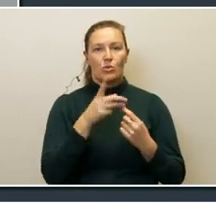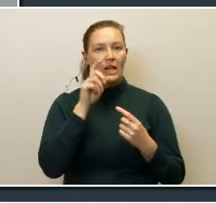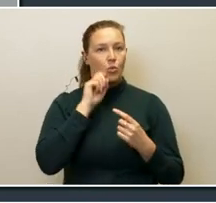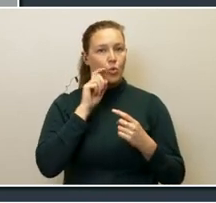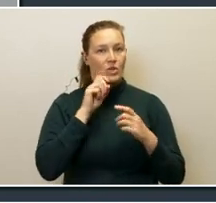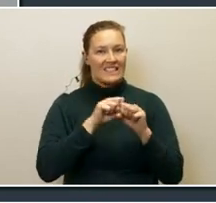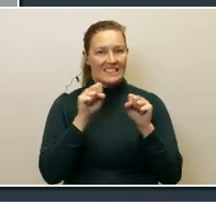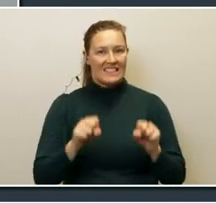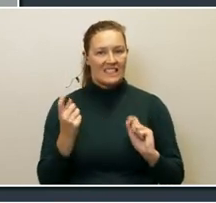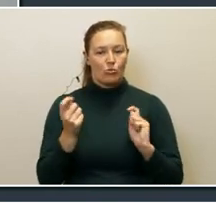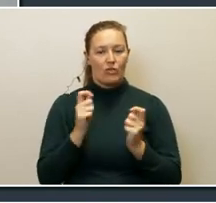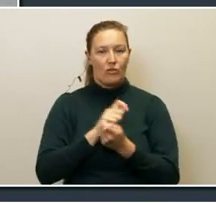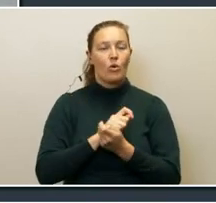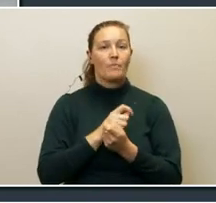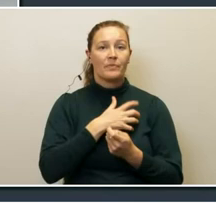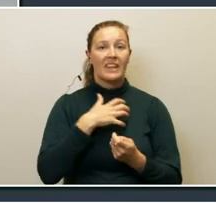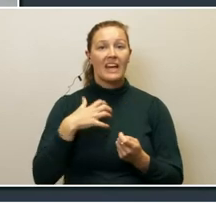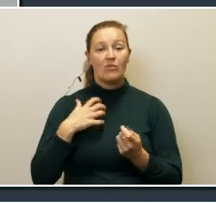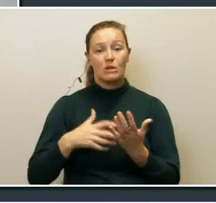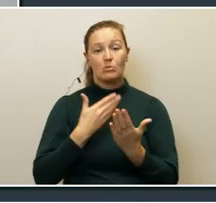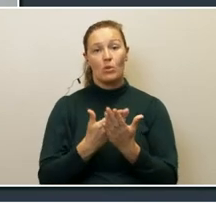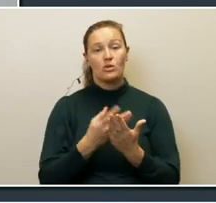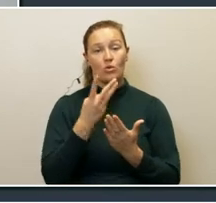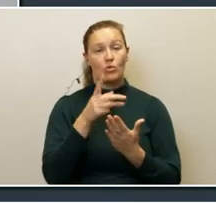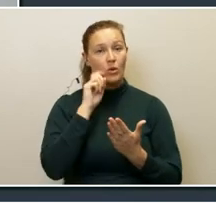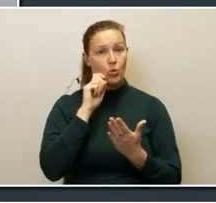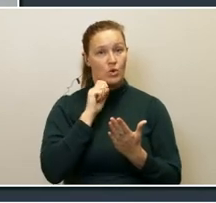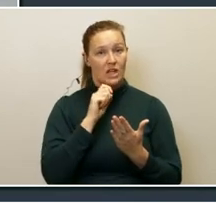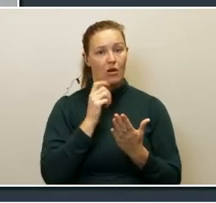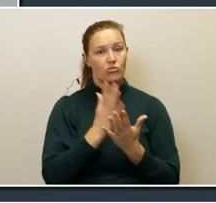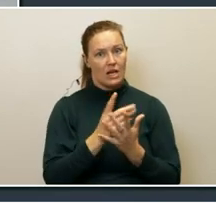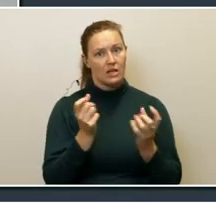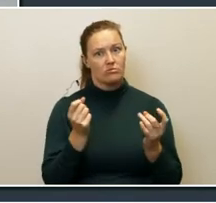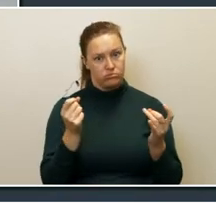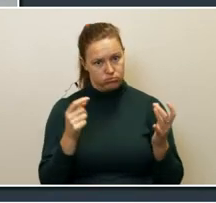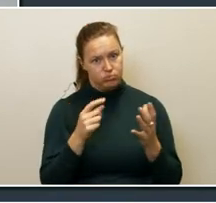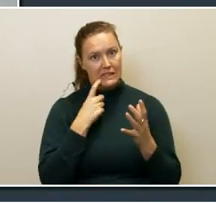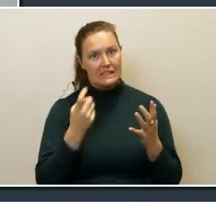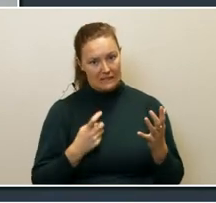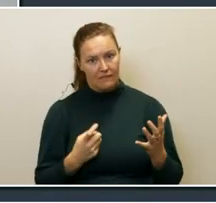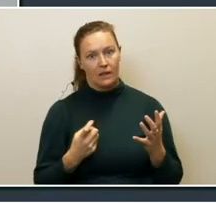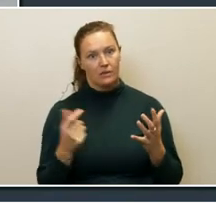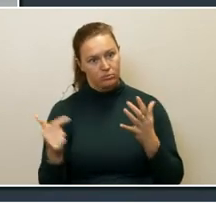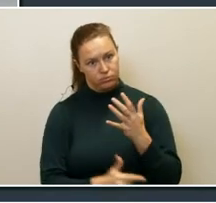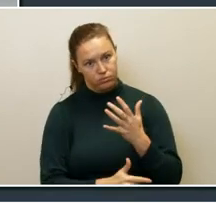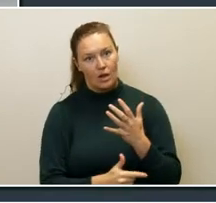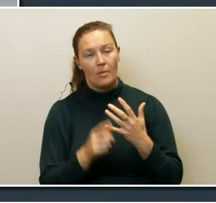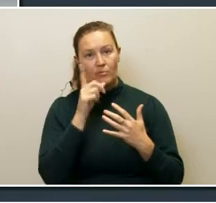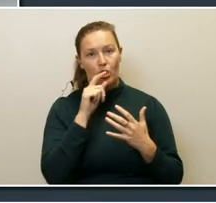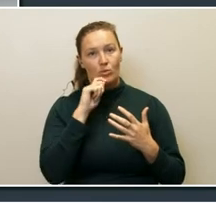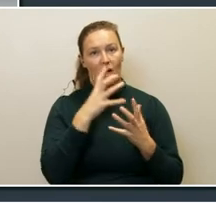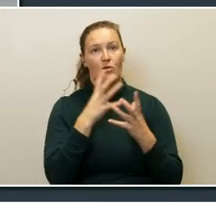And, you know, the government proposals for reform of three waters are very significant, and you'll have a potential very